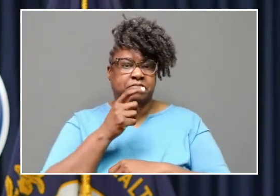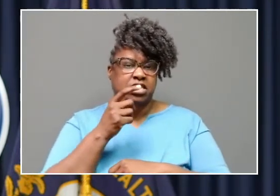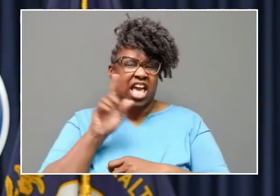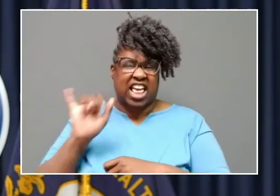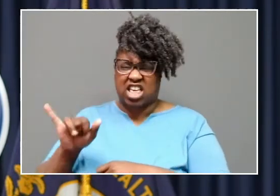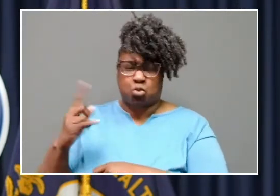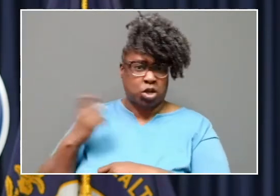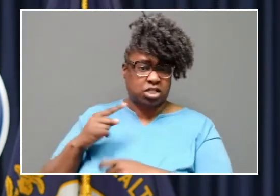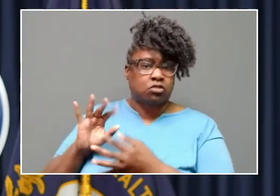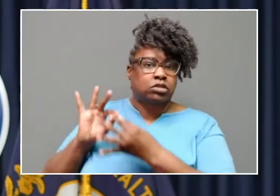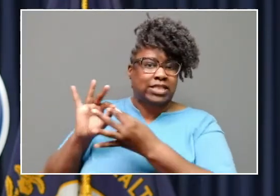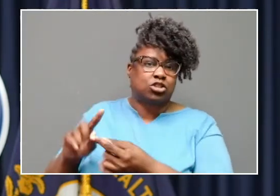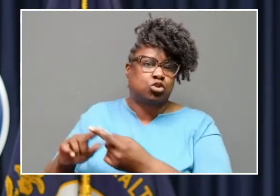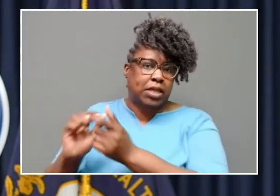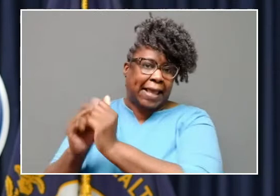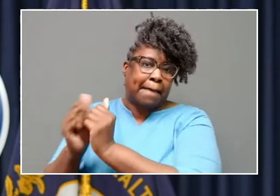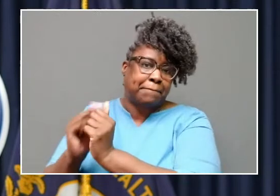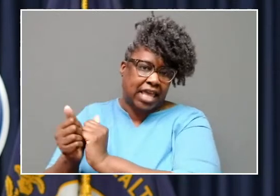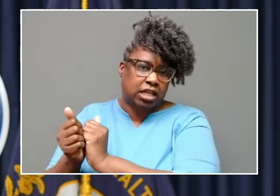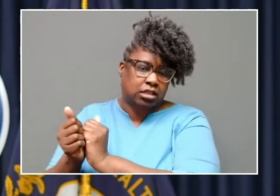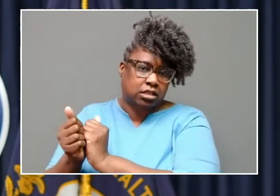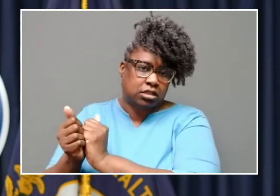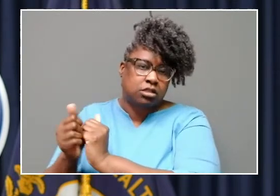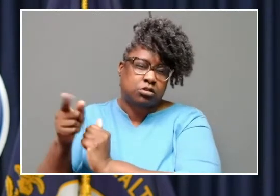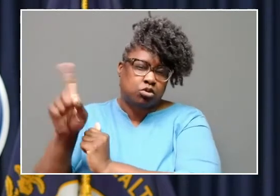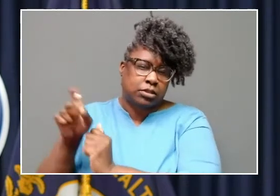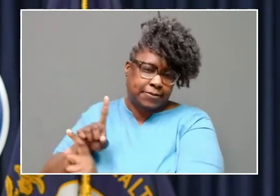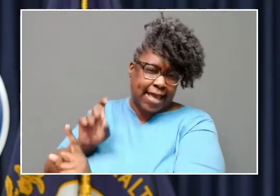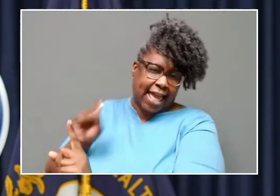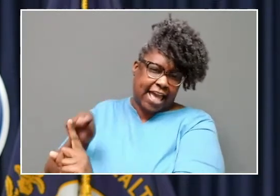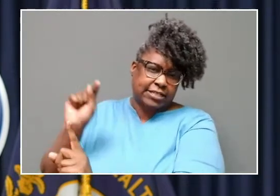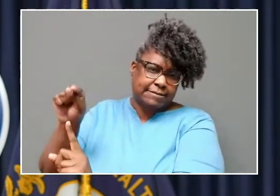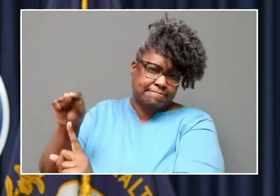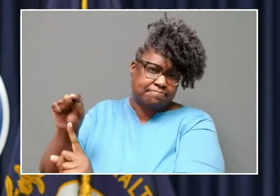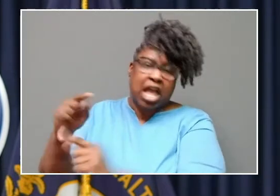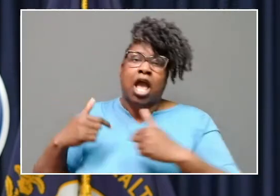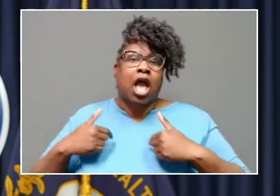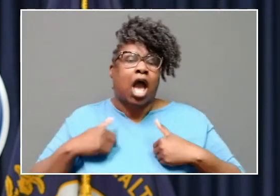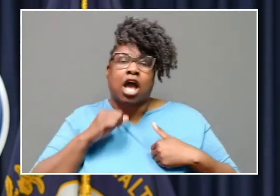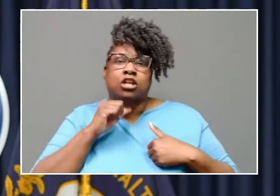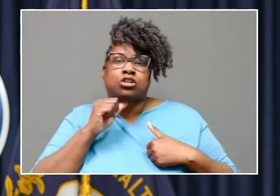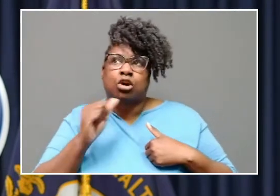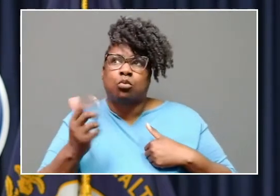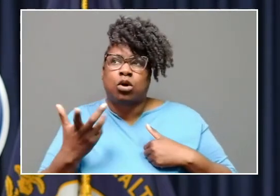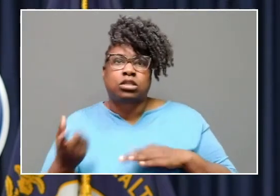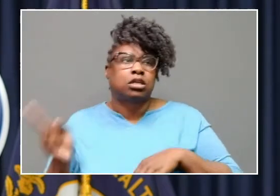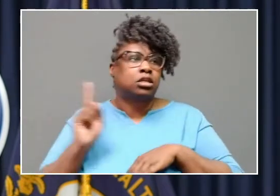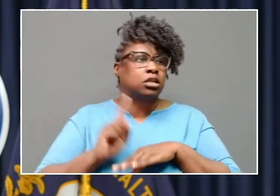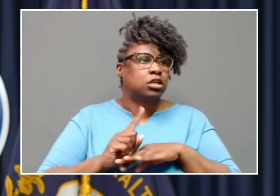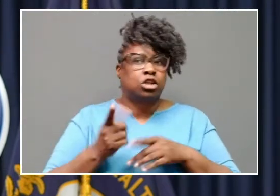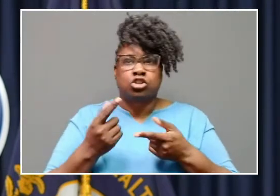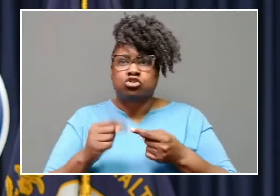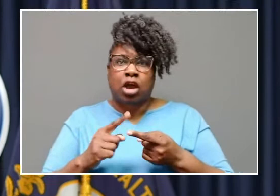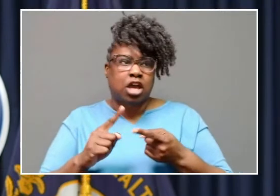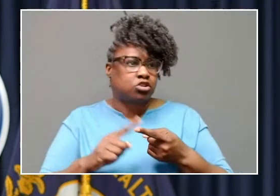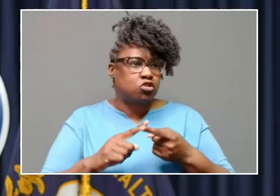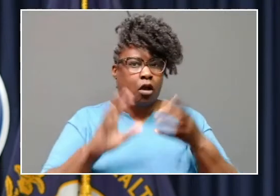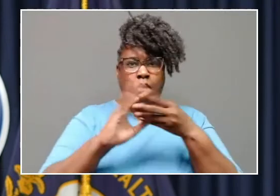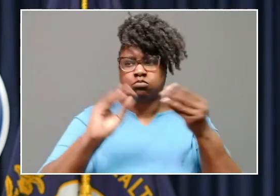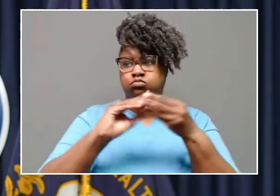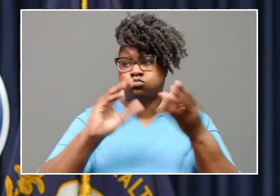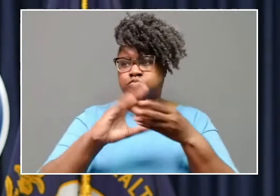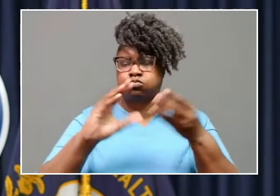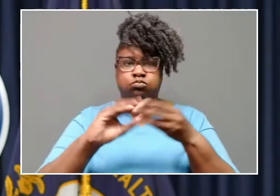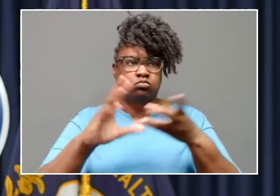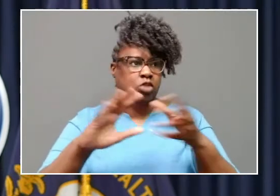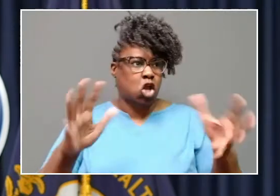the campaign. I've tried to make an effort to not campaign from this podium, and we'll try to turn around